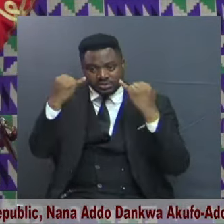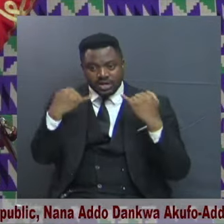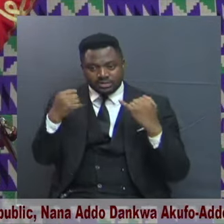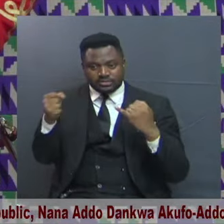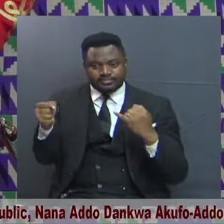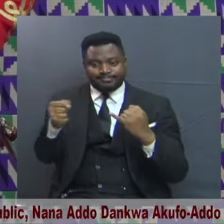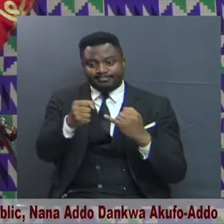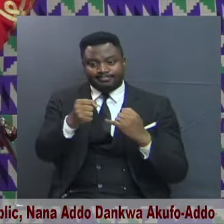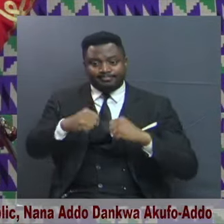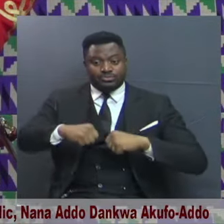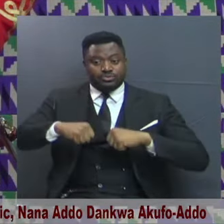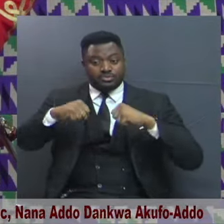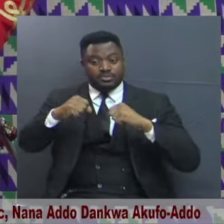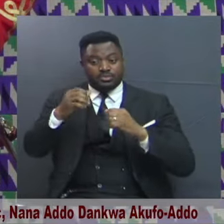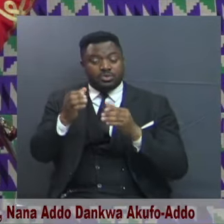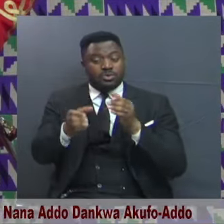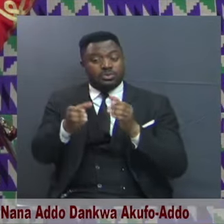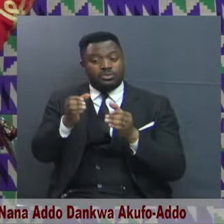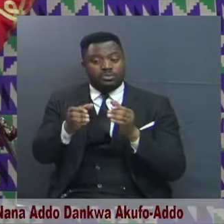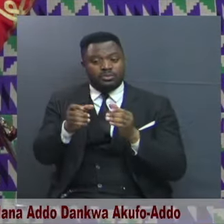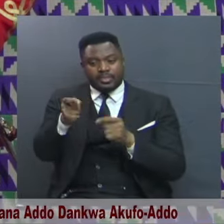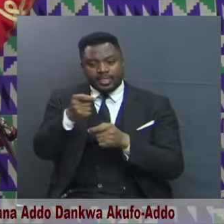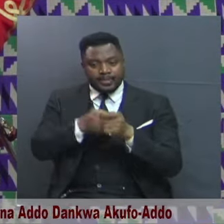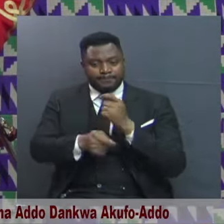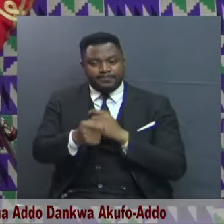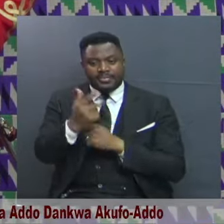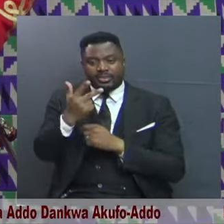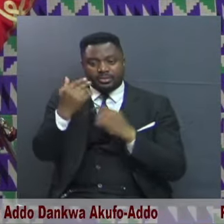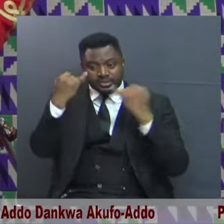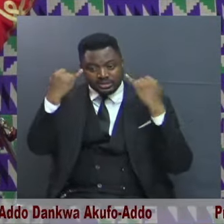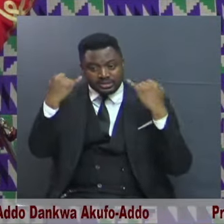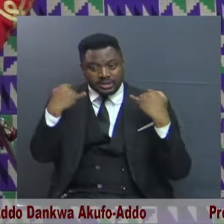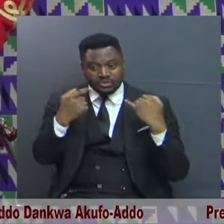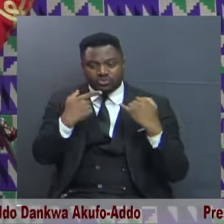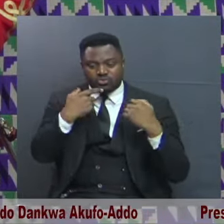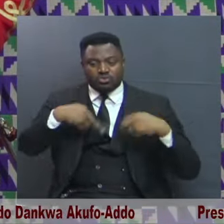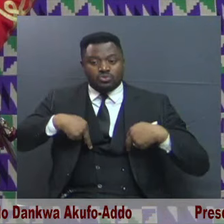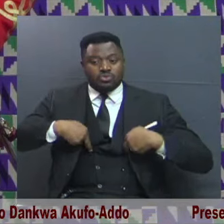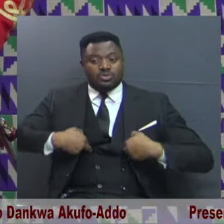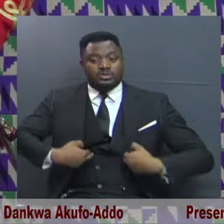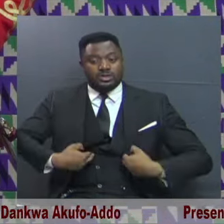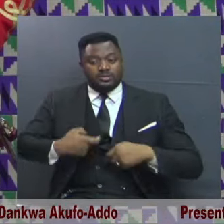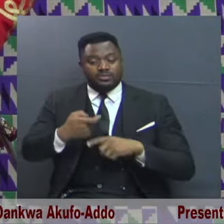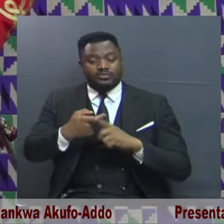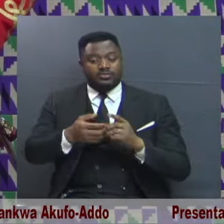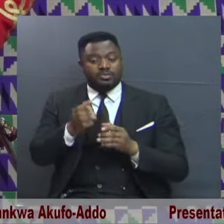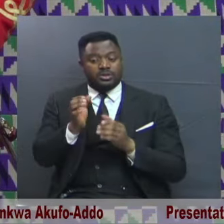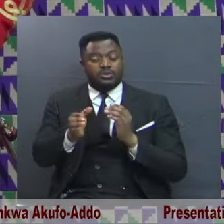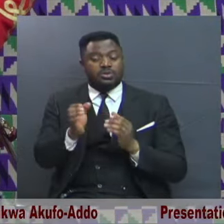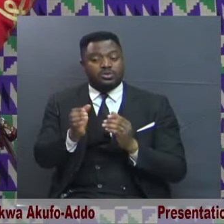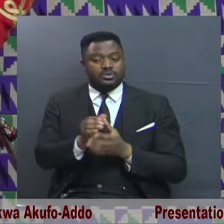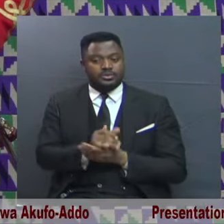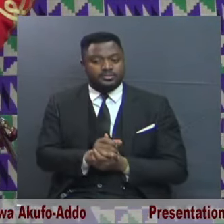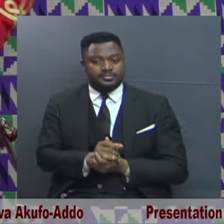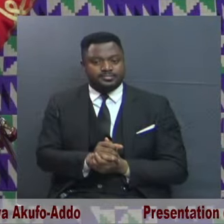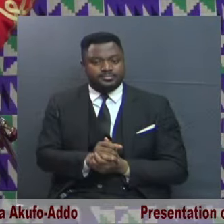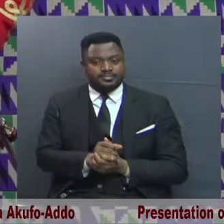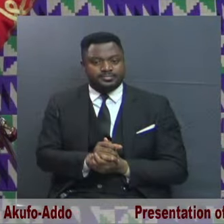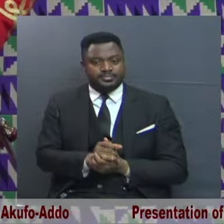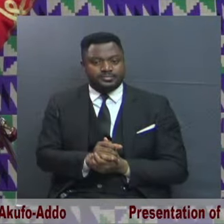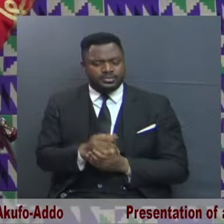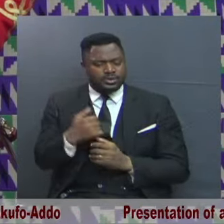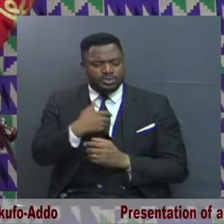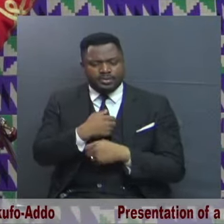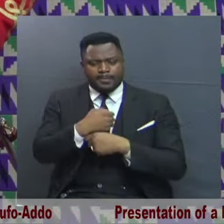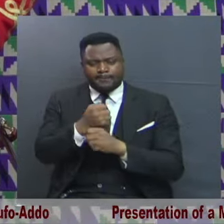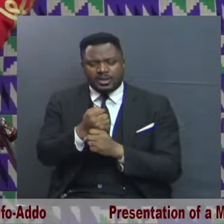appointed to the Supreme Court to replace three justices who have retired from the court we've